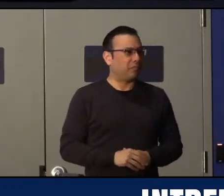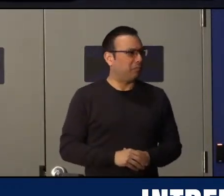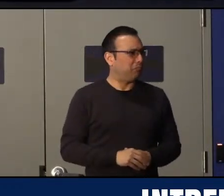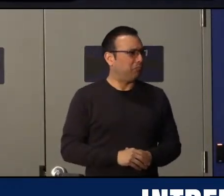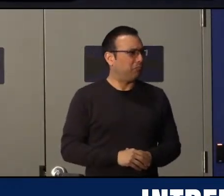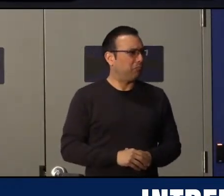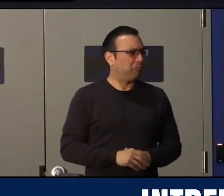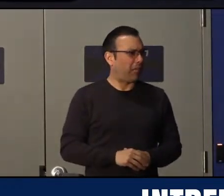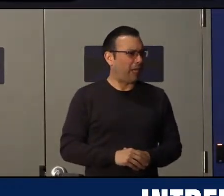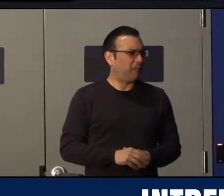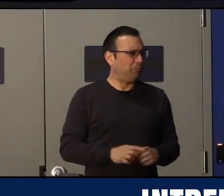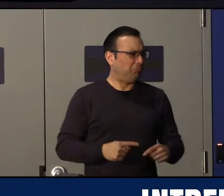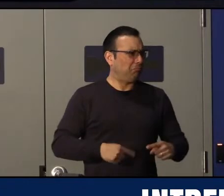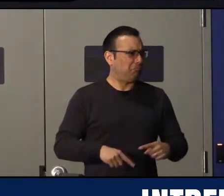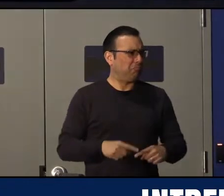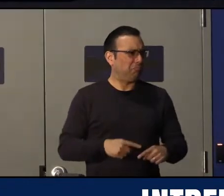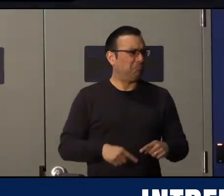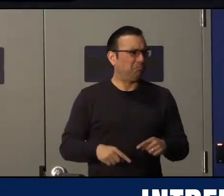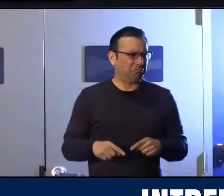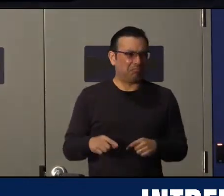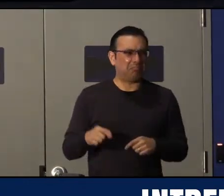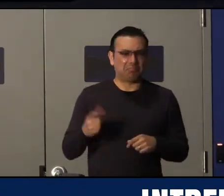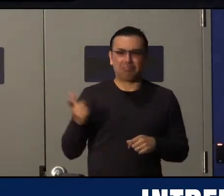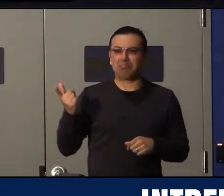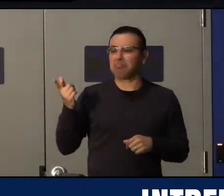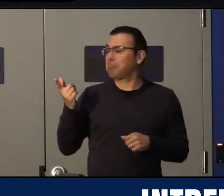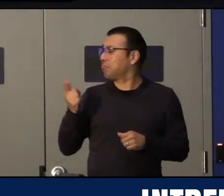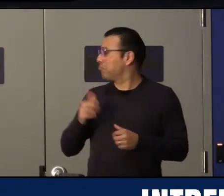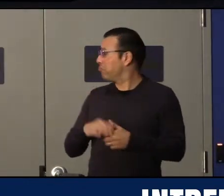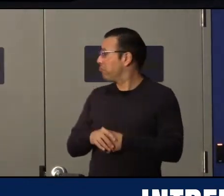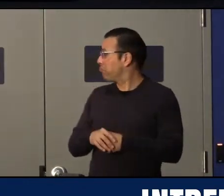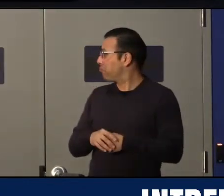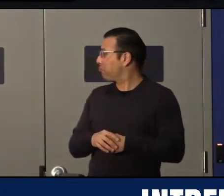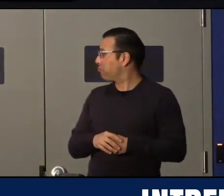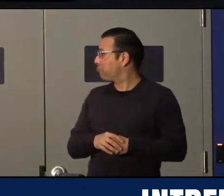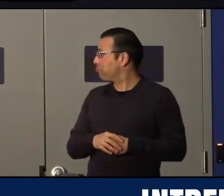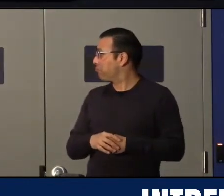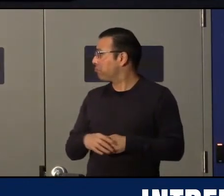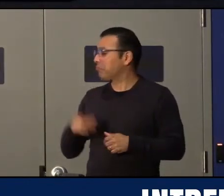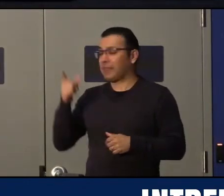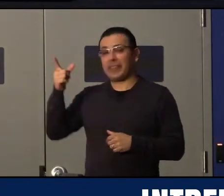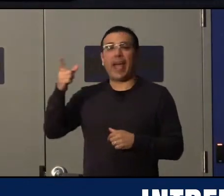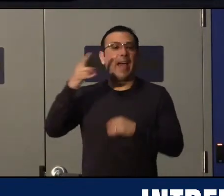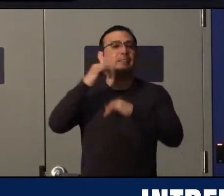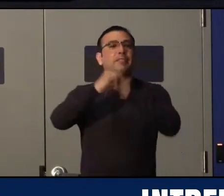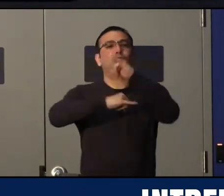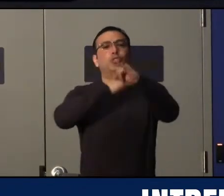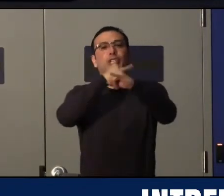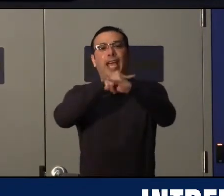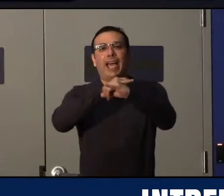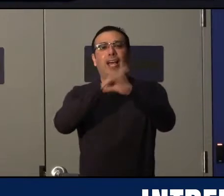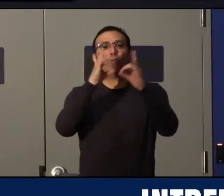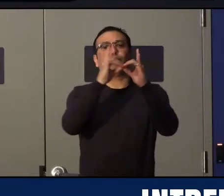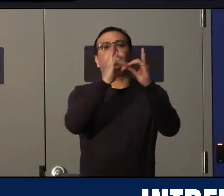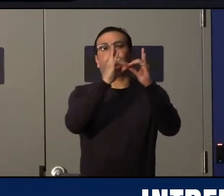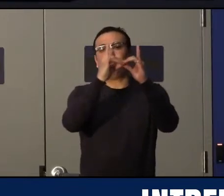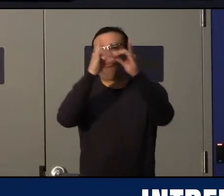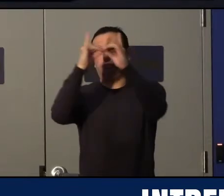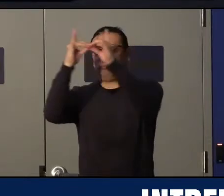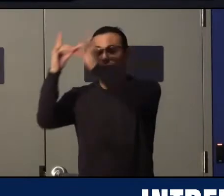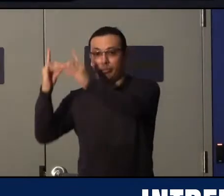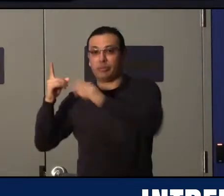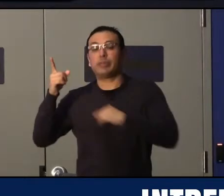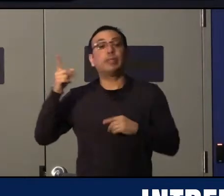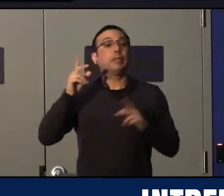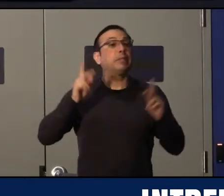Aquarius undersea habitat to outer space on the International Space Station. Witnessing the complexity of human survival in these